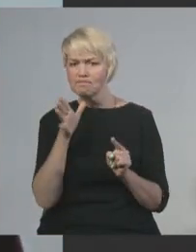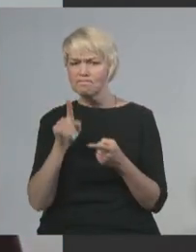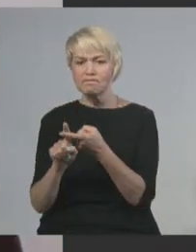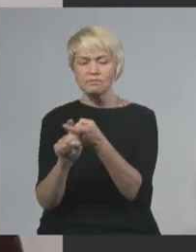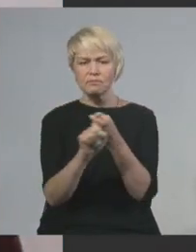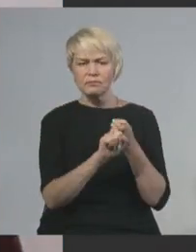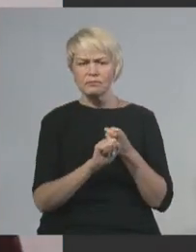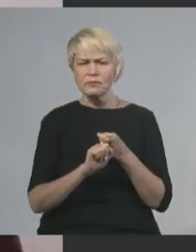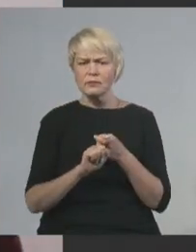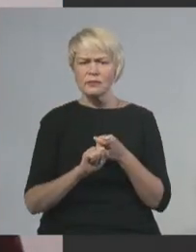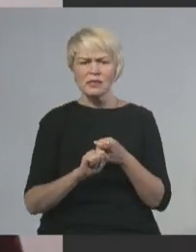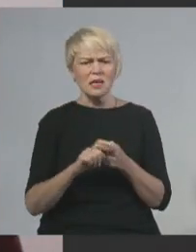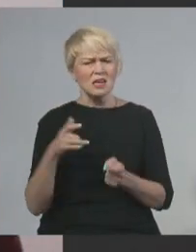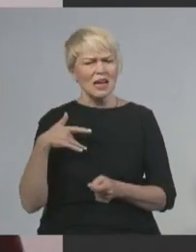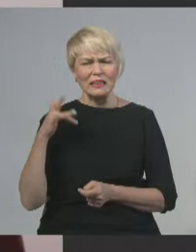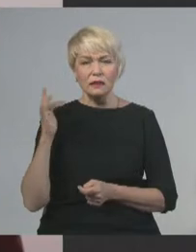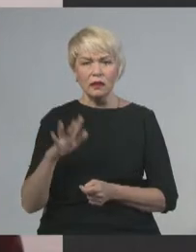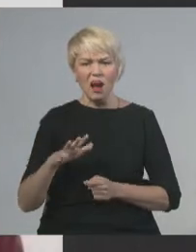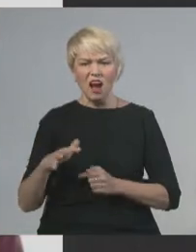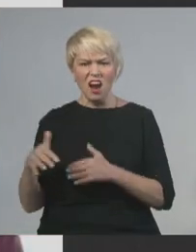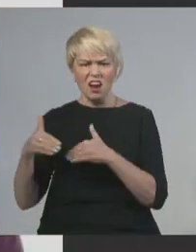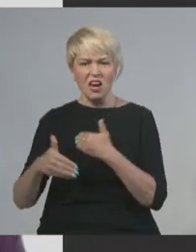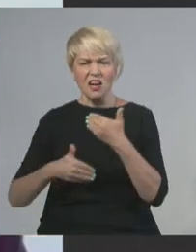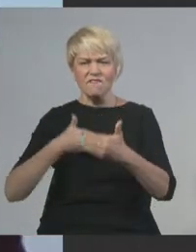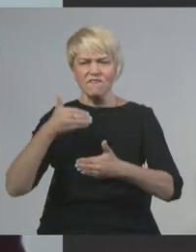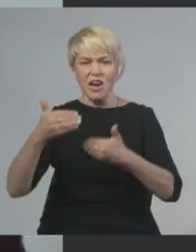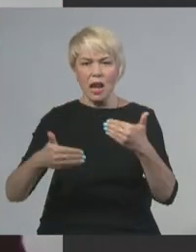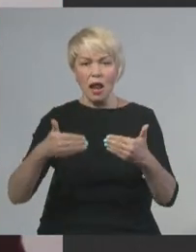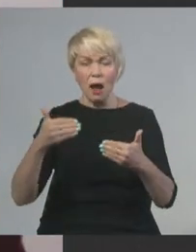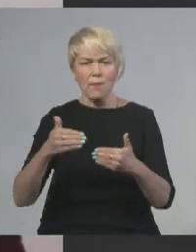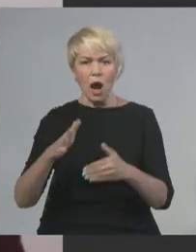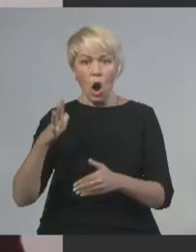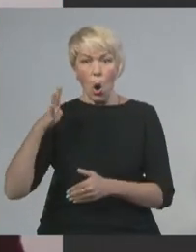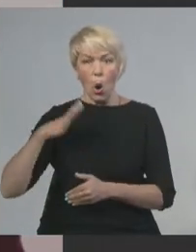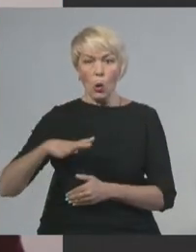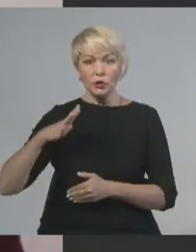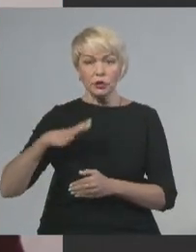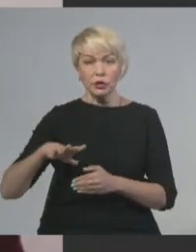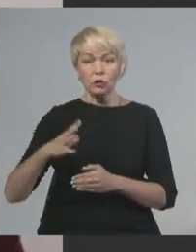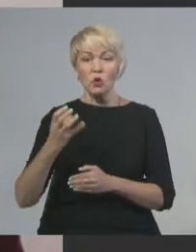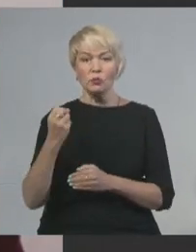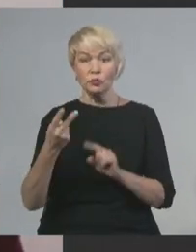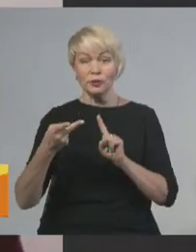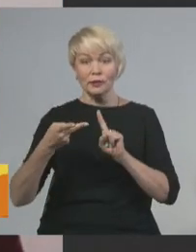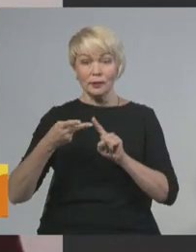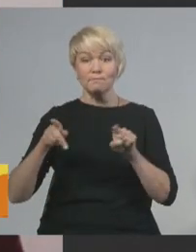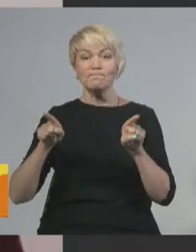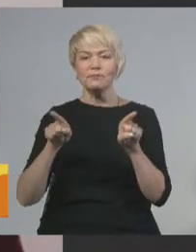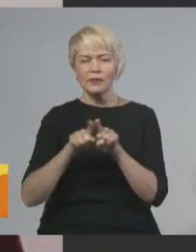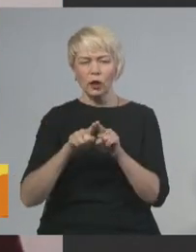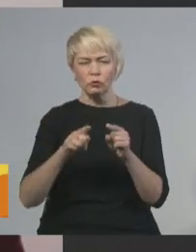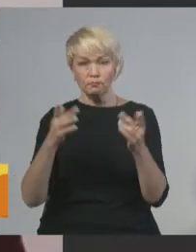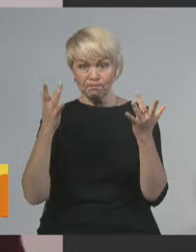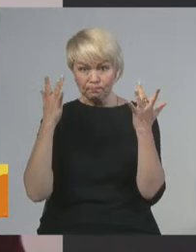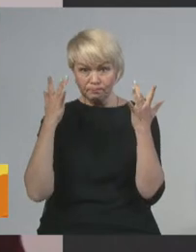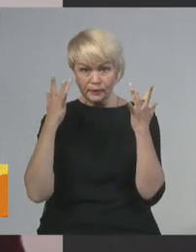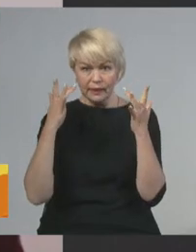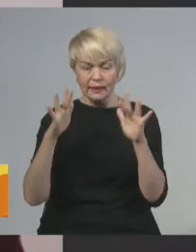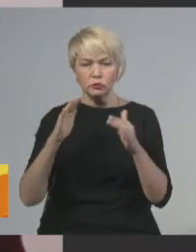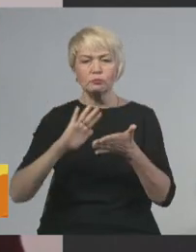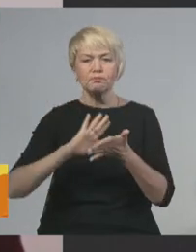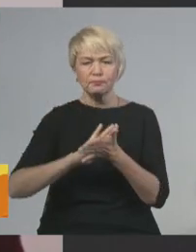we say here we are expecting to have other uh drastic situations with the the pandemics